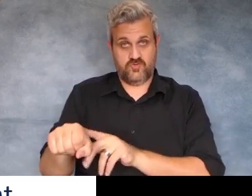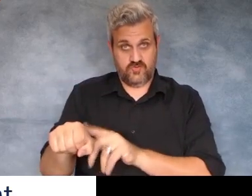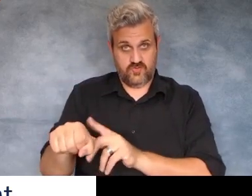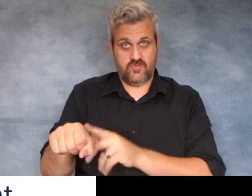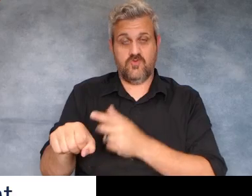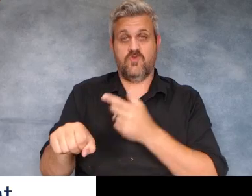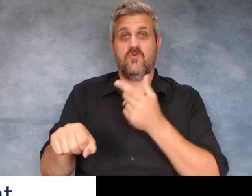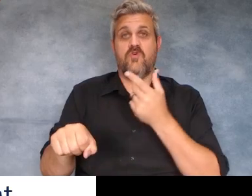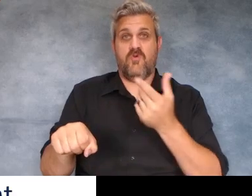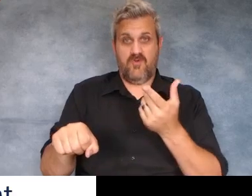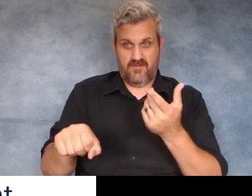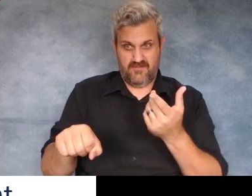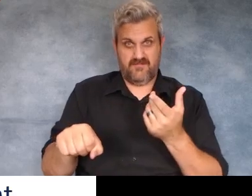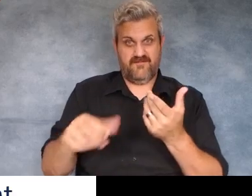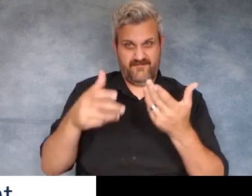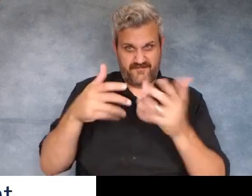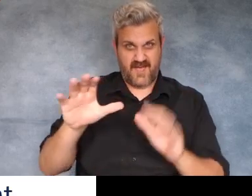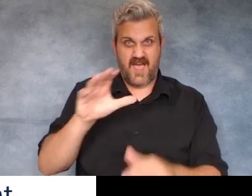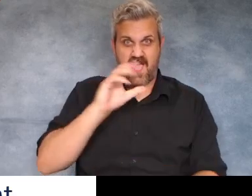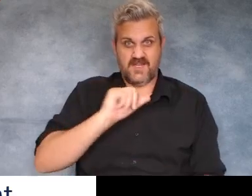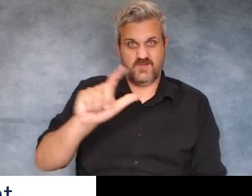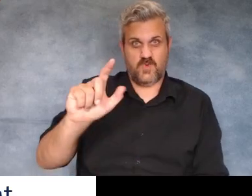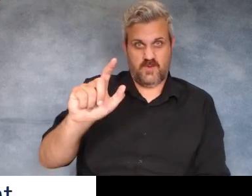by age 21, but not required to